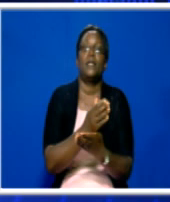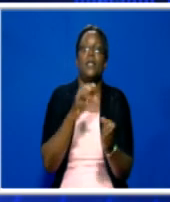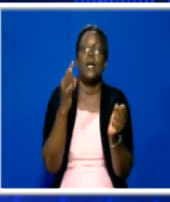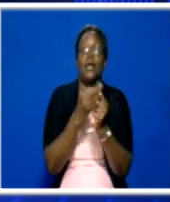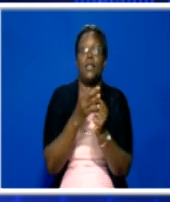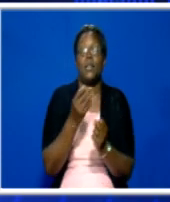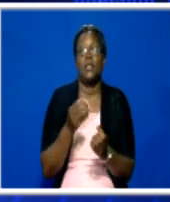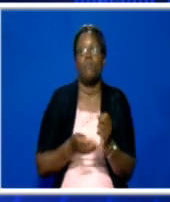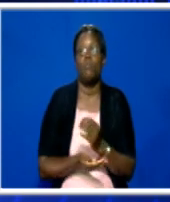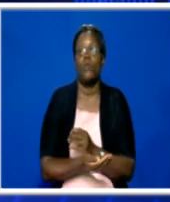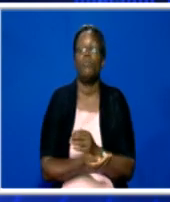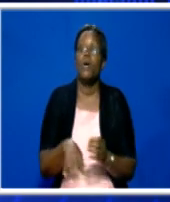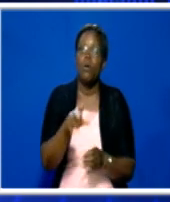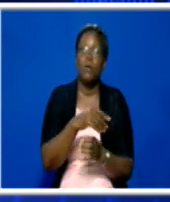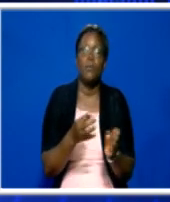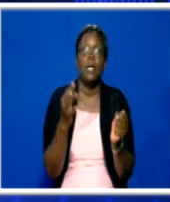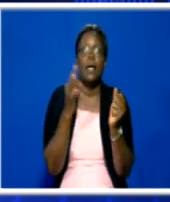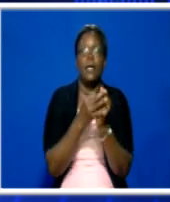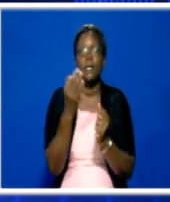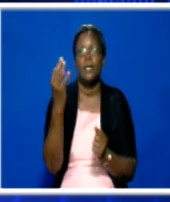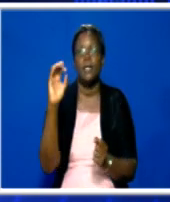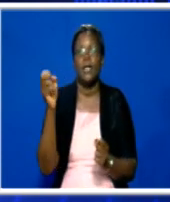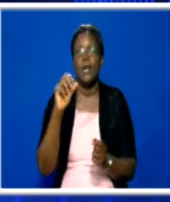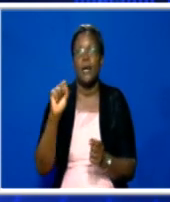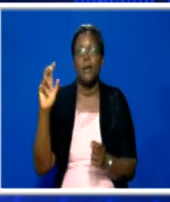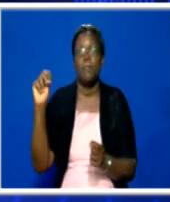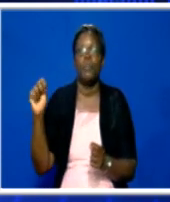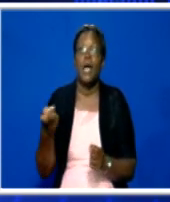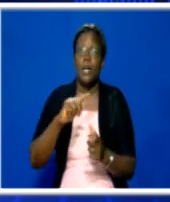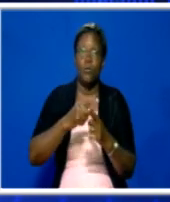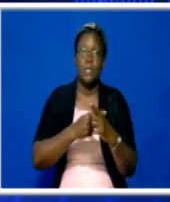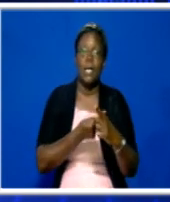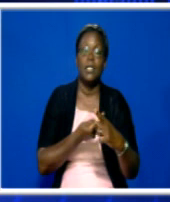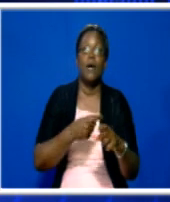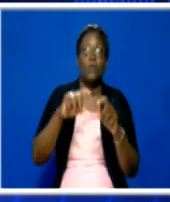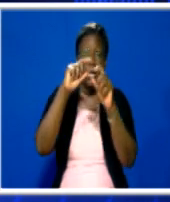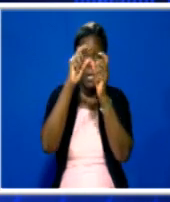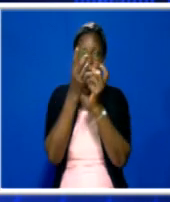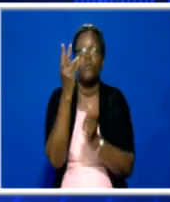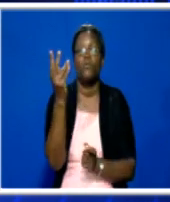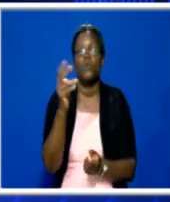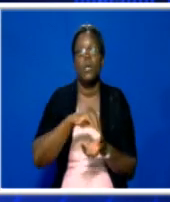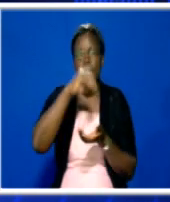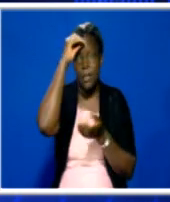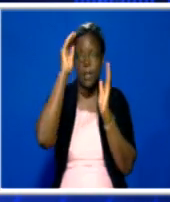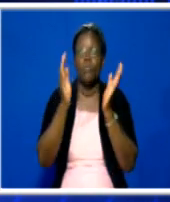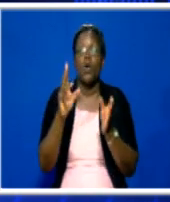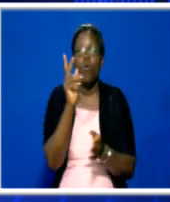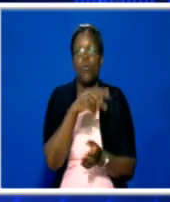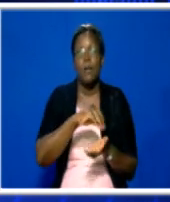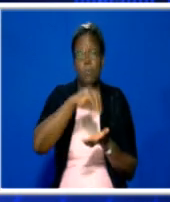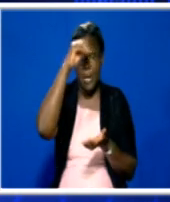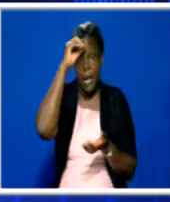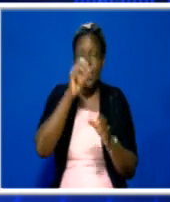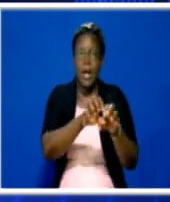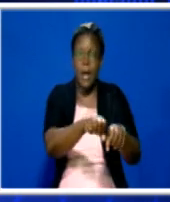the morning all the way to 8:30 a.m. and we start with our grade 4 students who will be learning